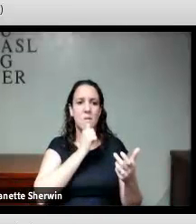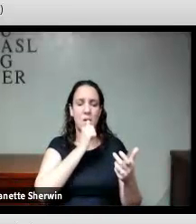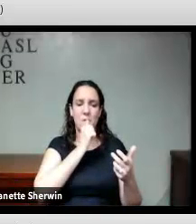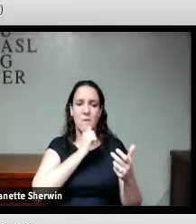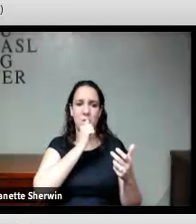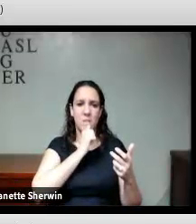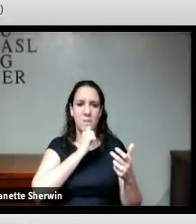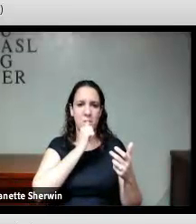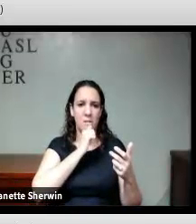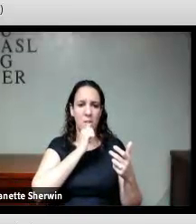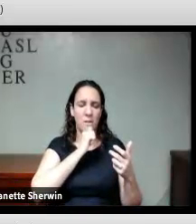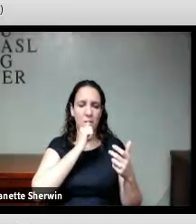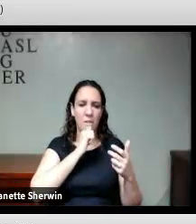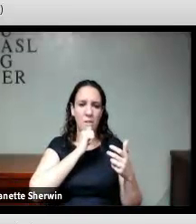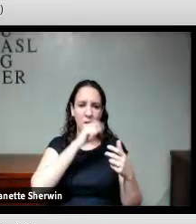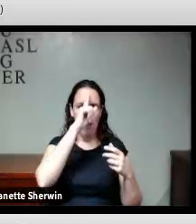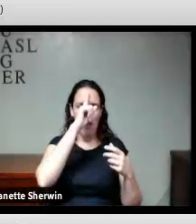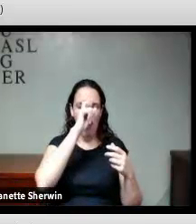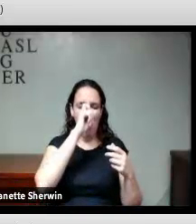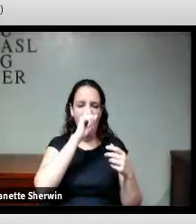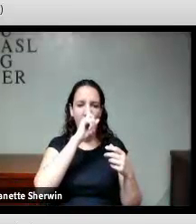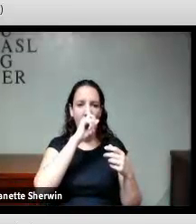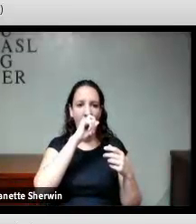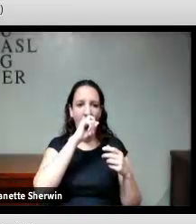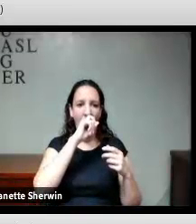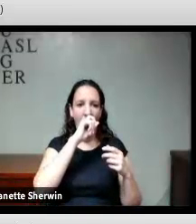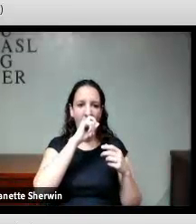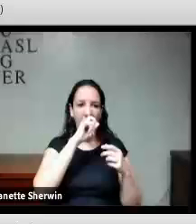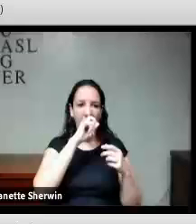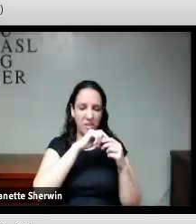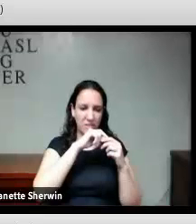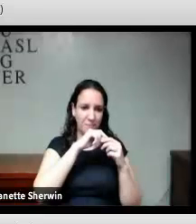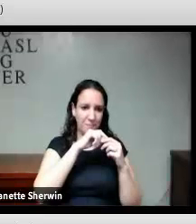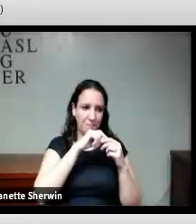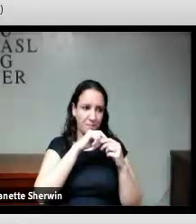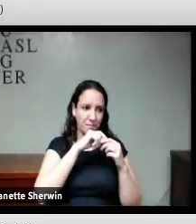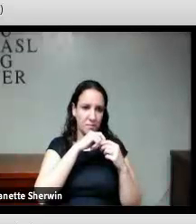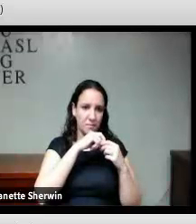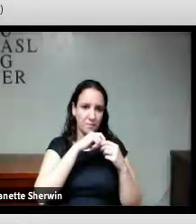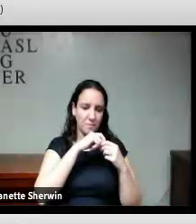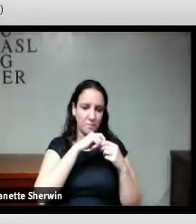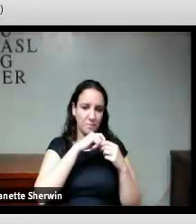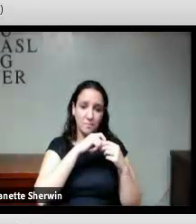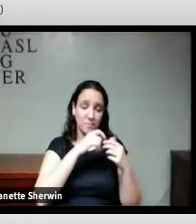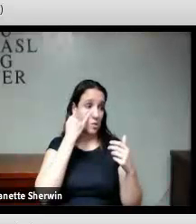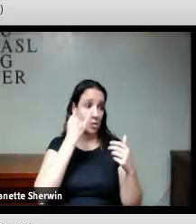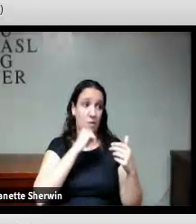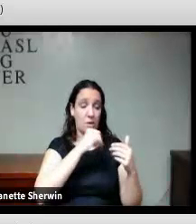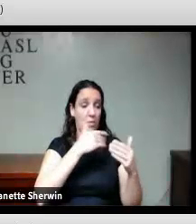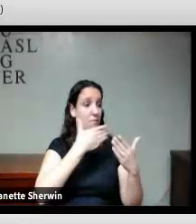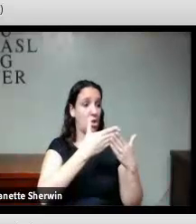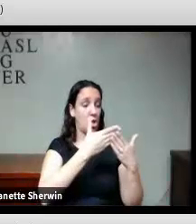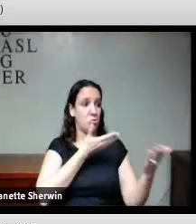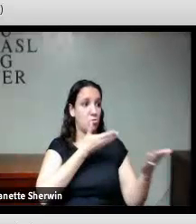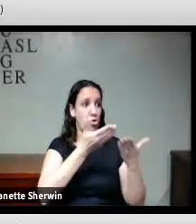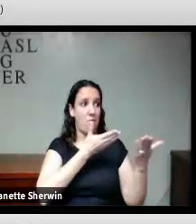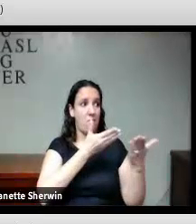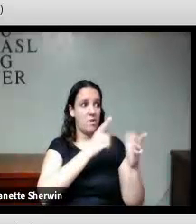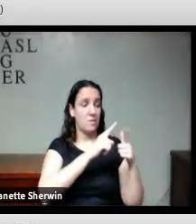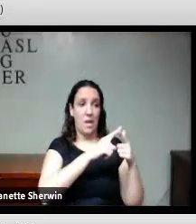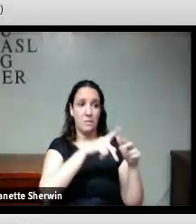are so plentiful. They're less tolerant of not getting good service to begin with. Think about that.